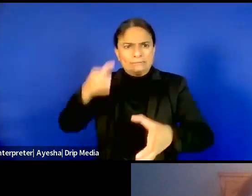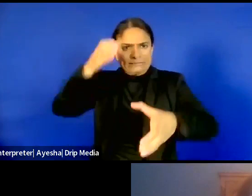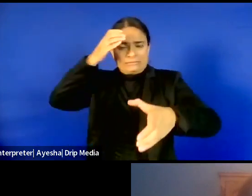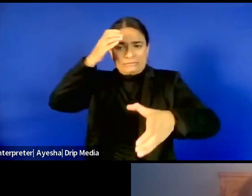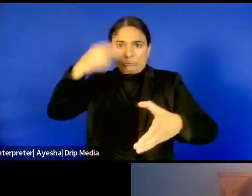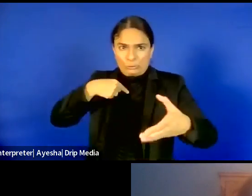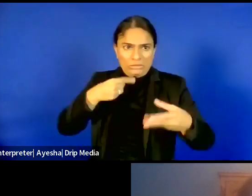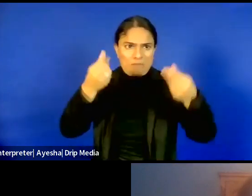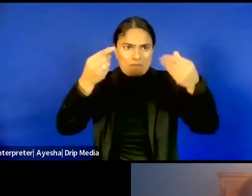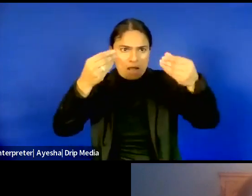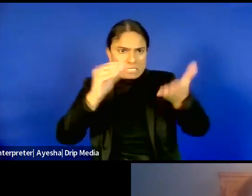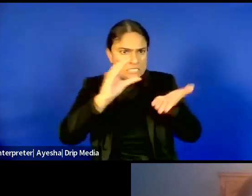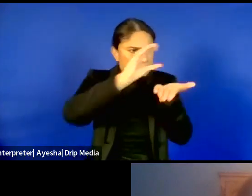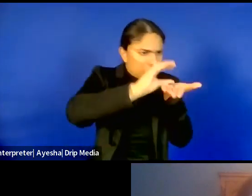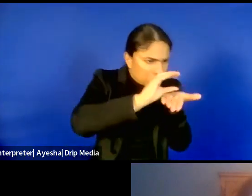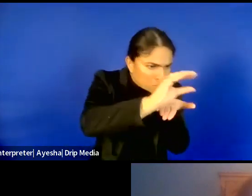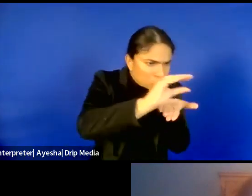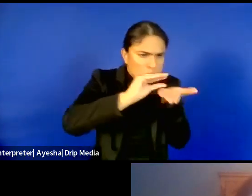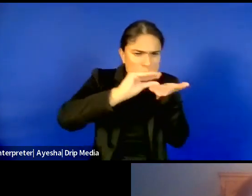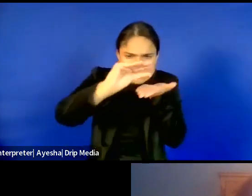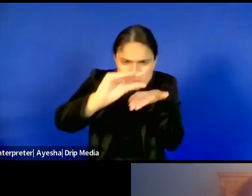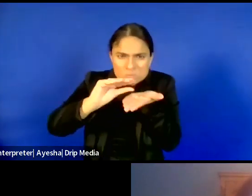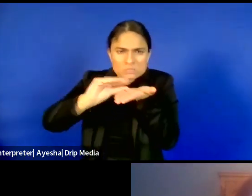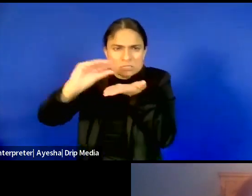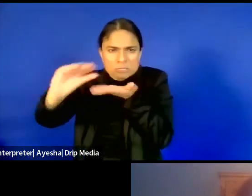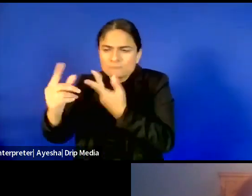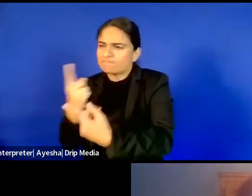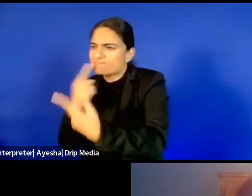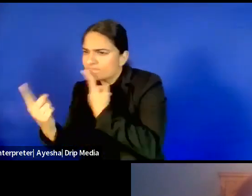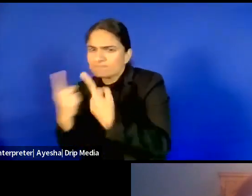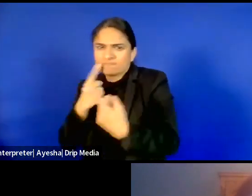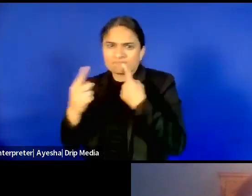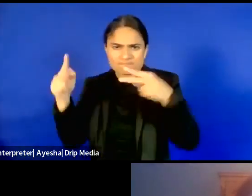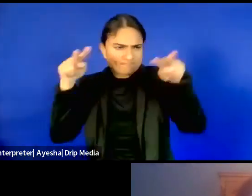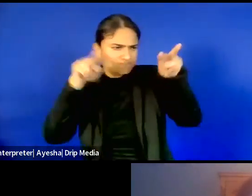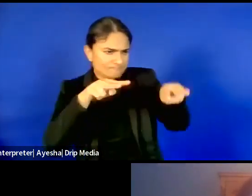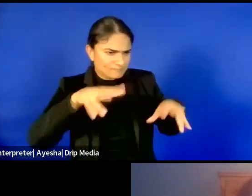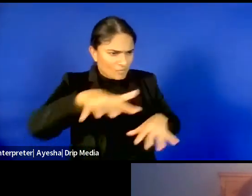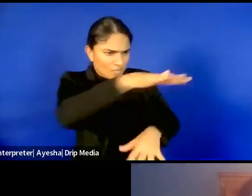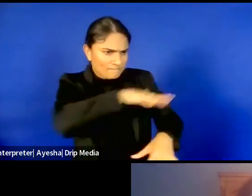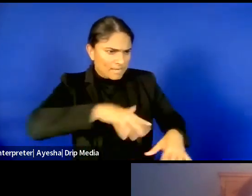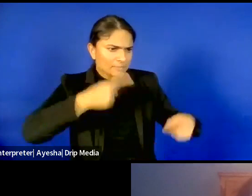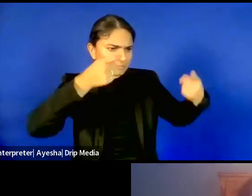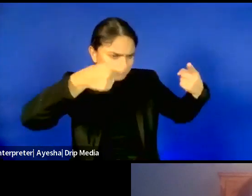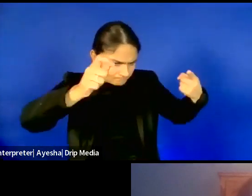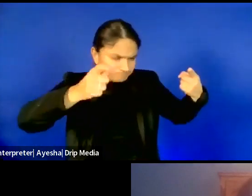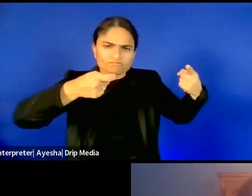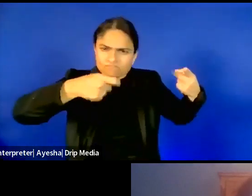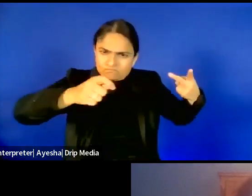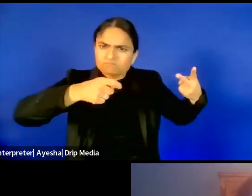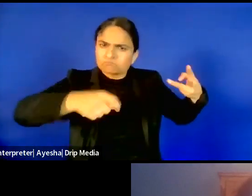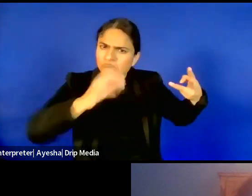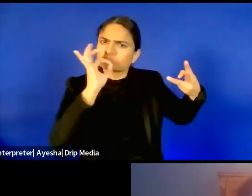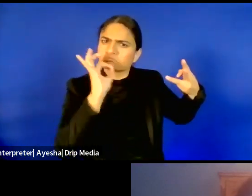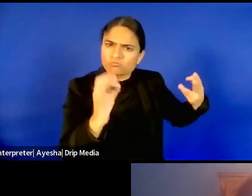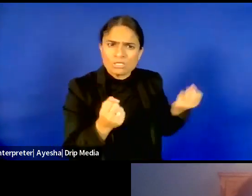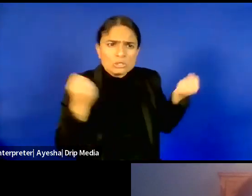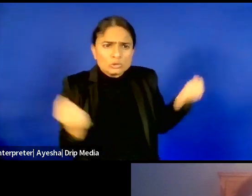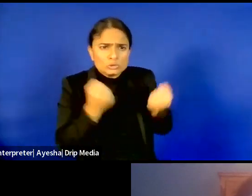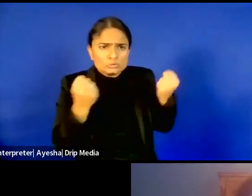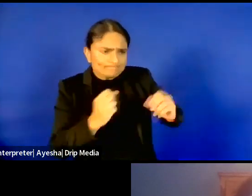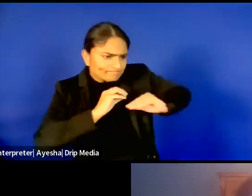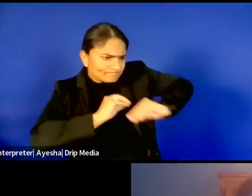well, and to act as advisors during the conference. So really thinking about what are the steps that you can take and what can